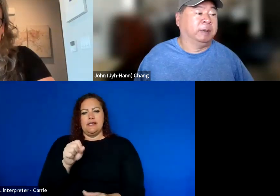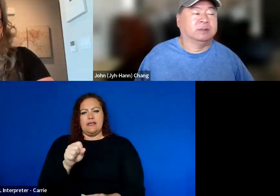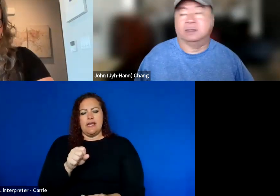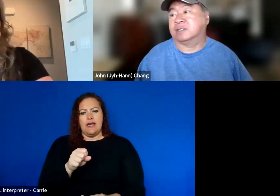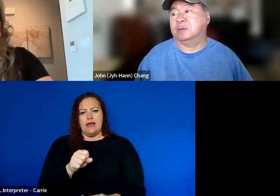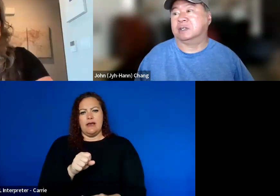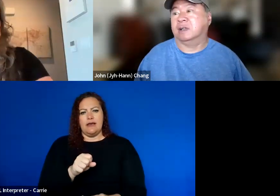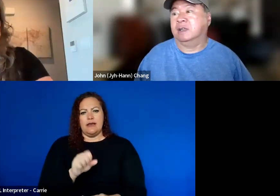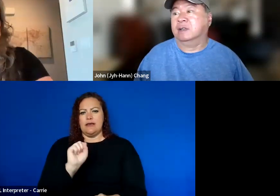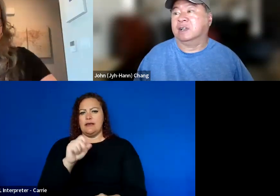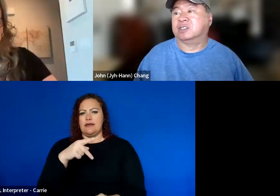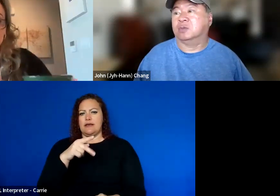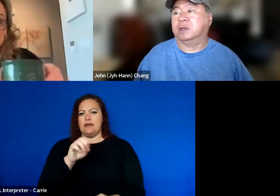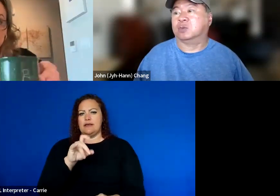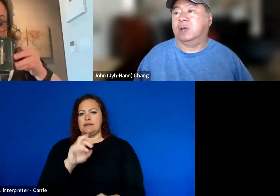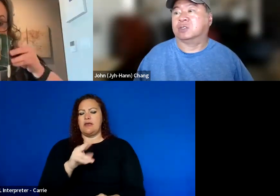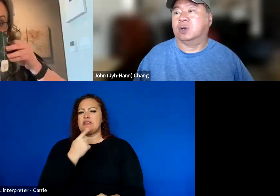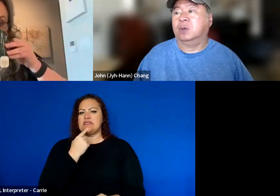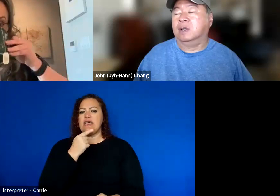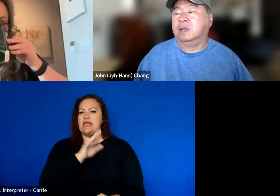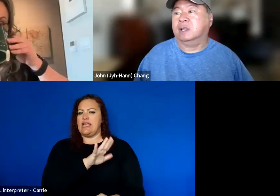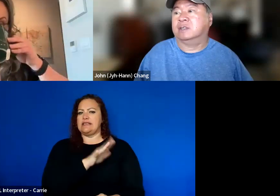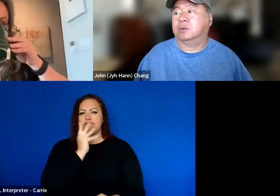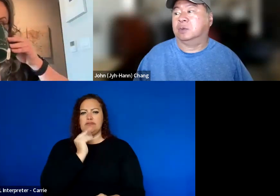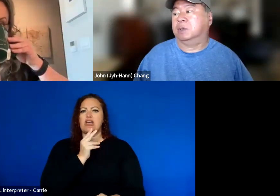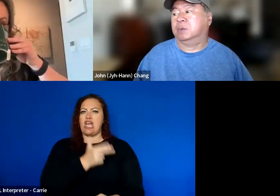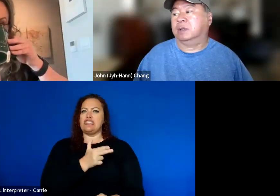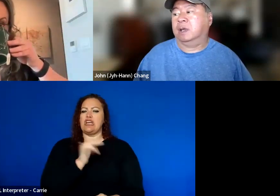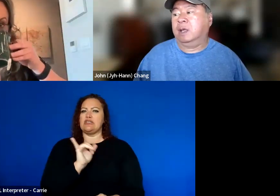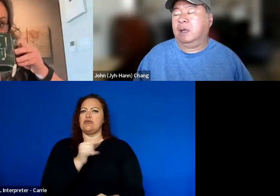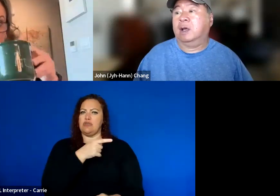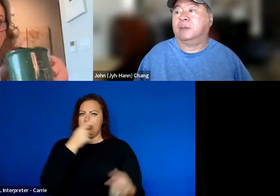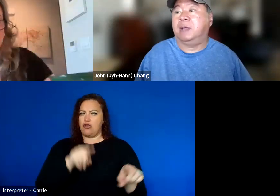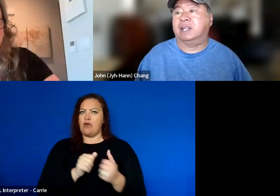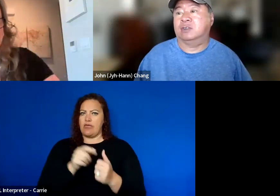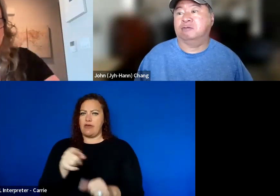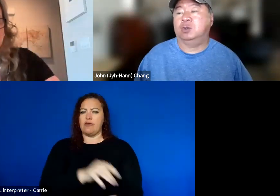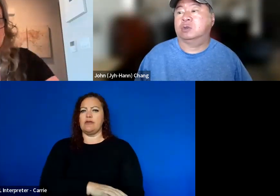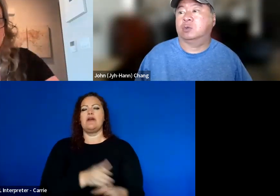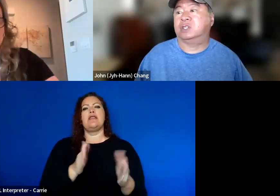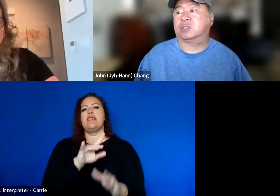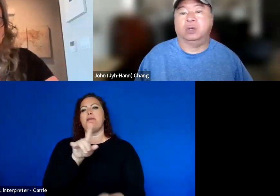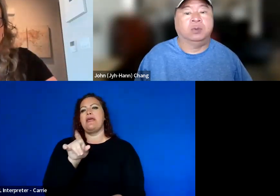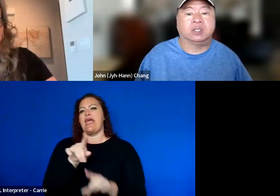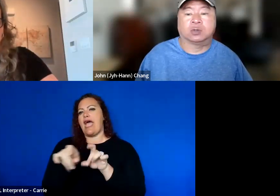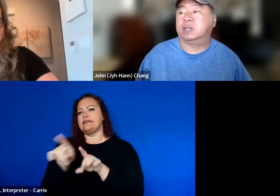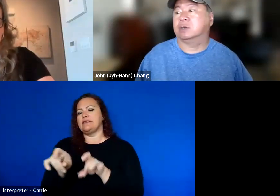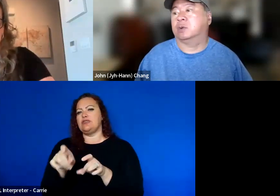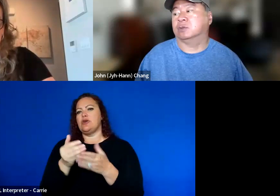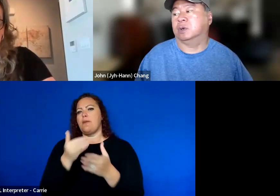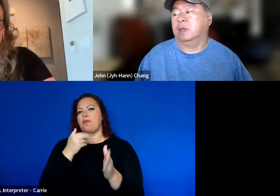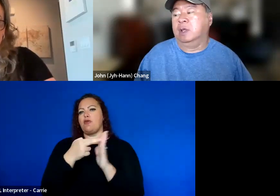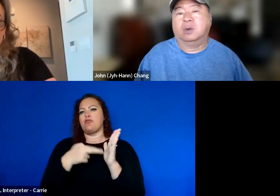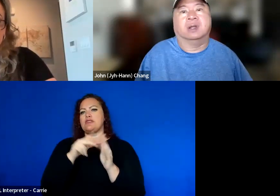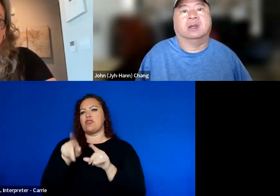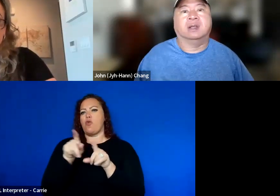so Spencer just said it was a gunshot wound as well. So he's in agreement with you. Let me ask you a few pre-registration